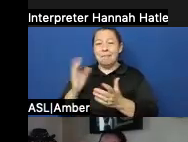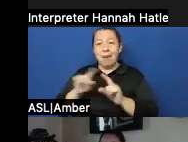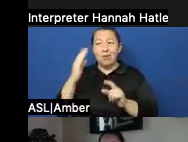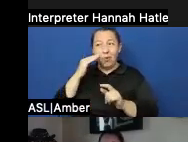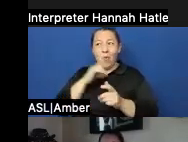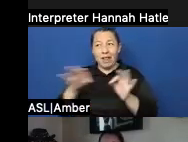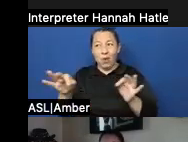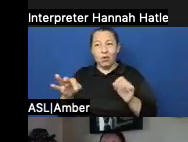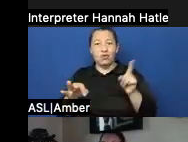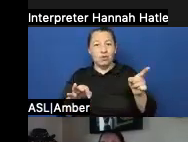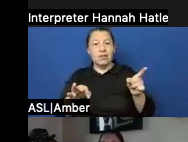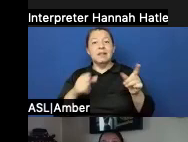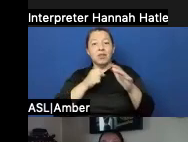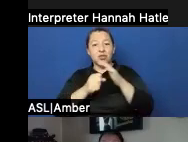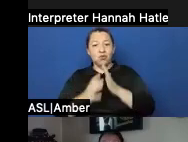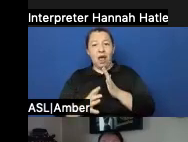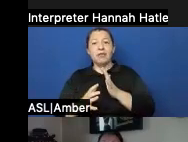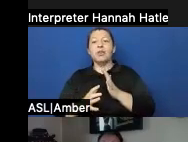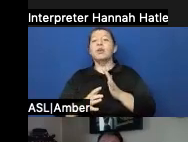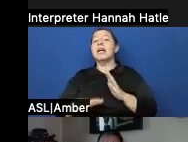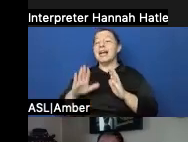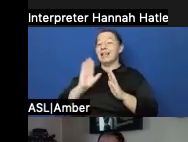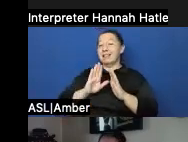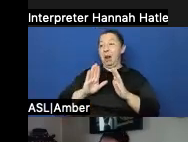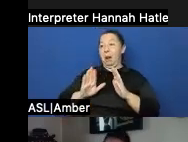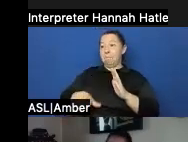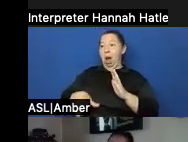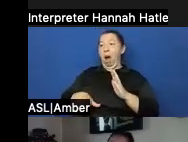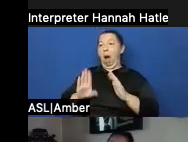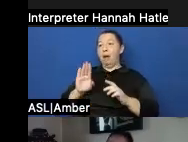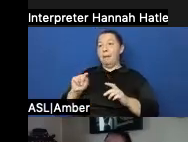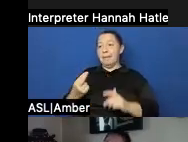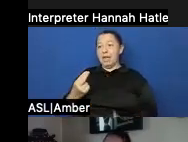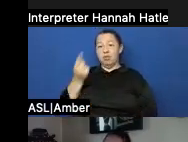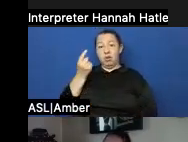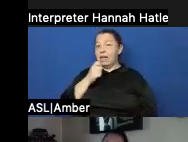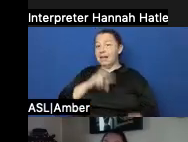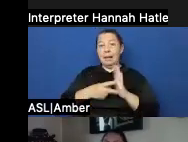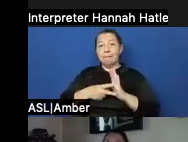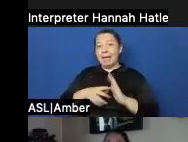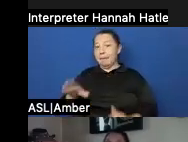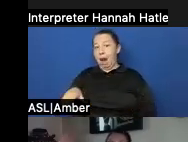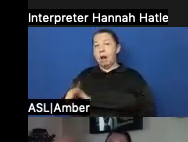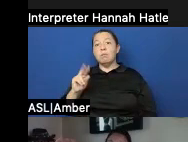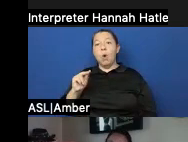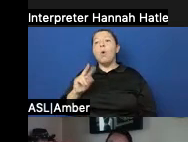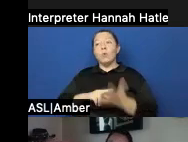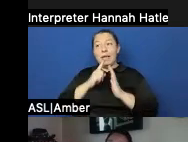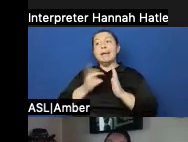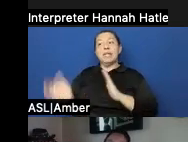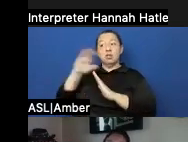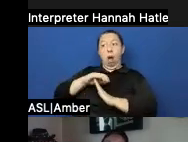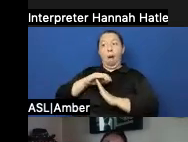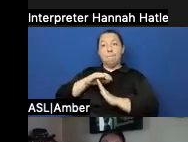the trafficker and there's a bottom bitch. The bottom bitch is not a bottom, right? They're the top. That's